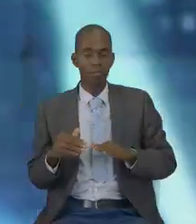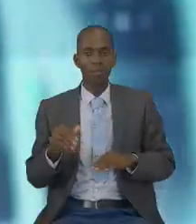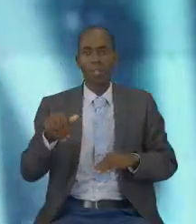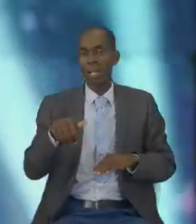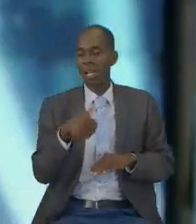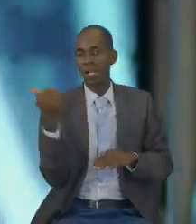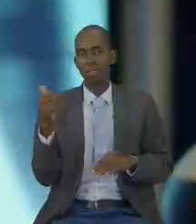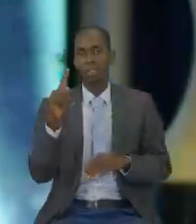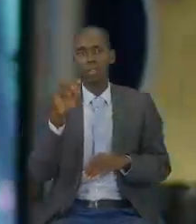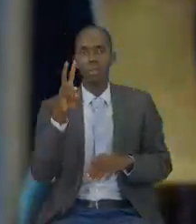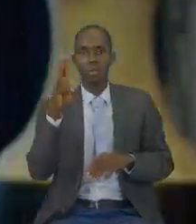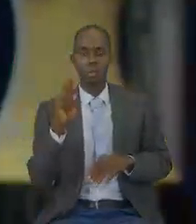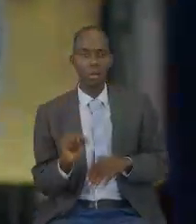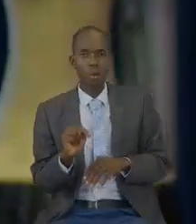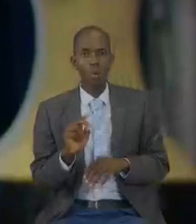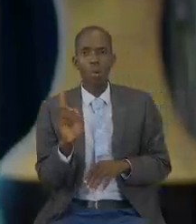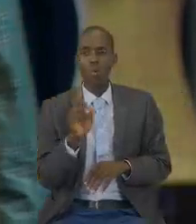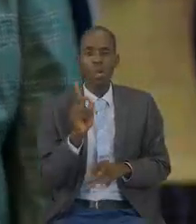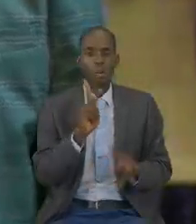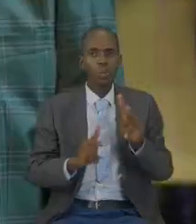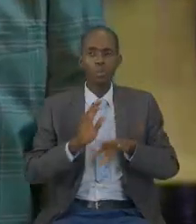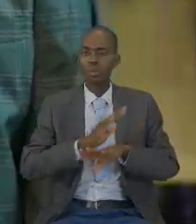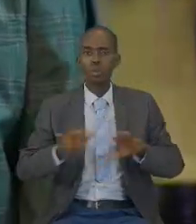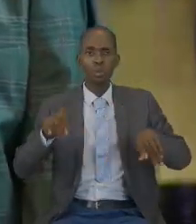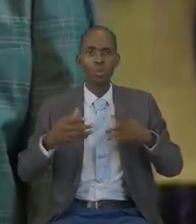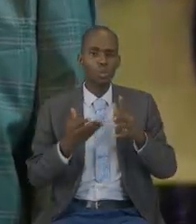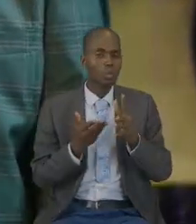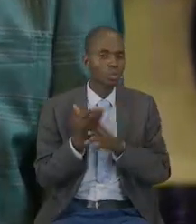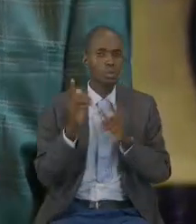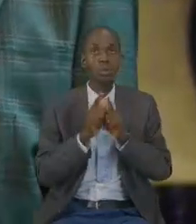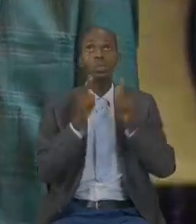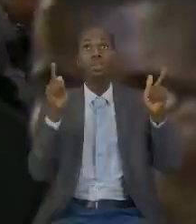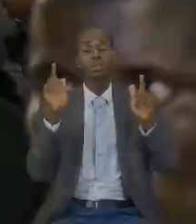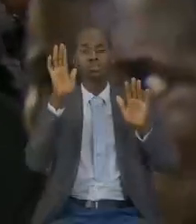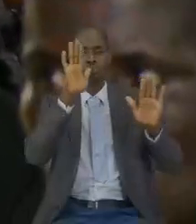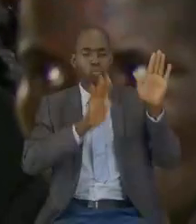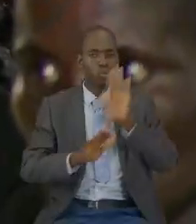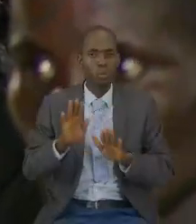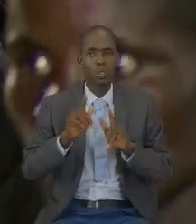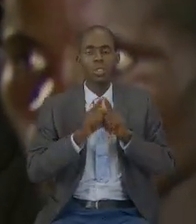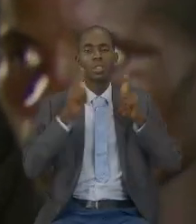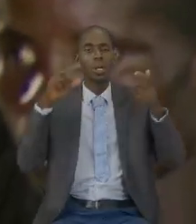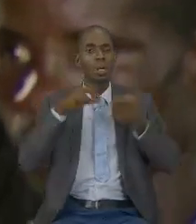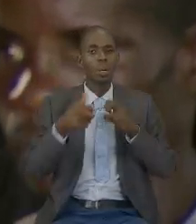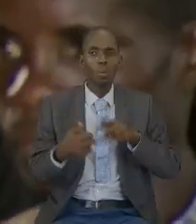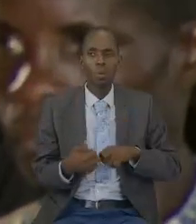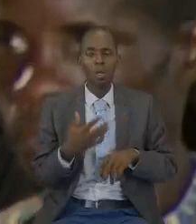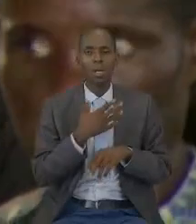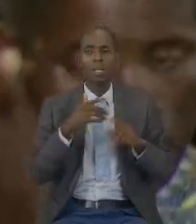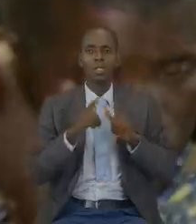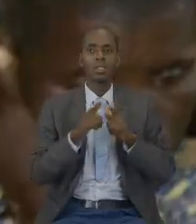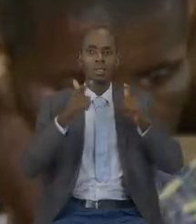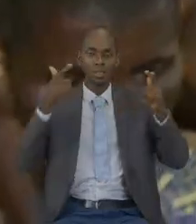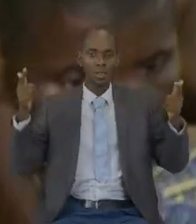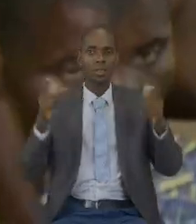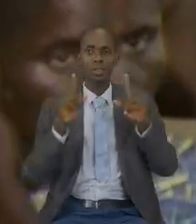town, where people don't go through great trial, great problem, and great